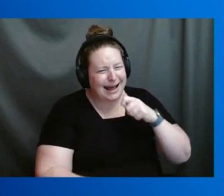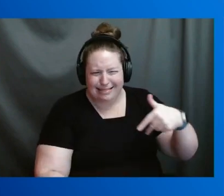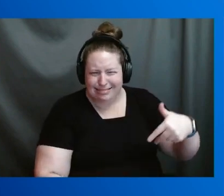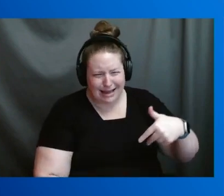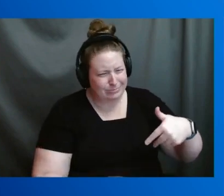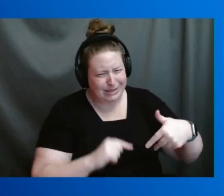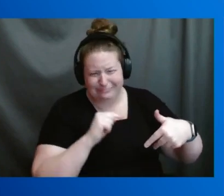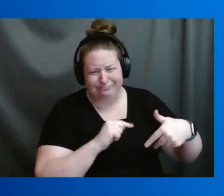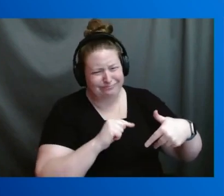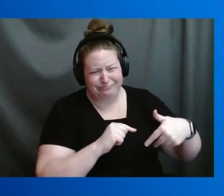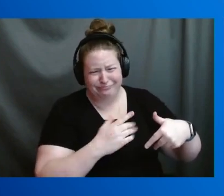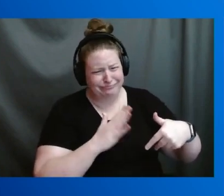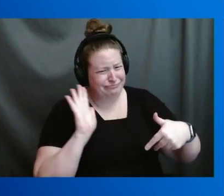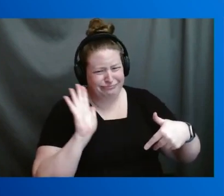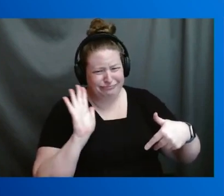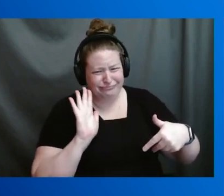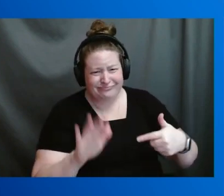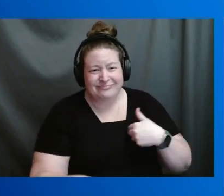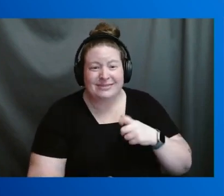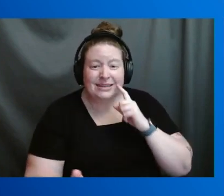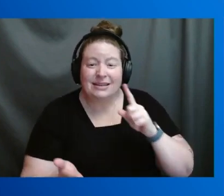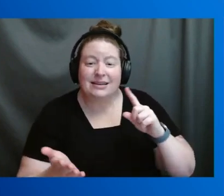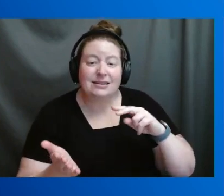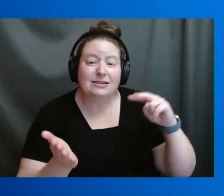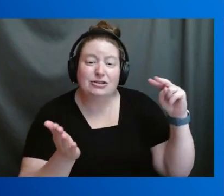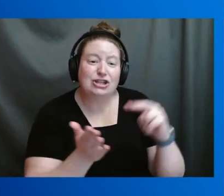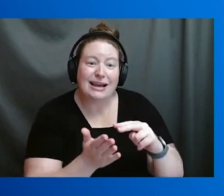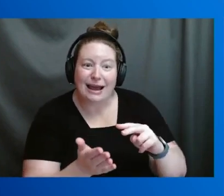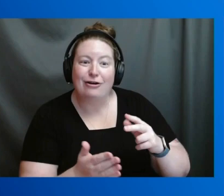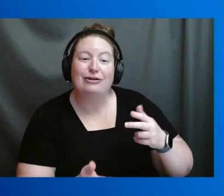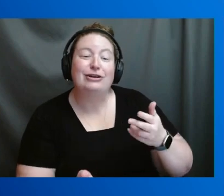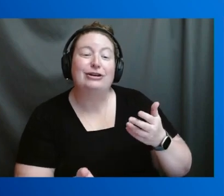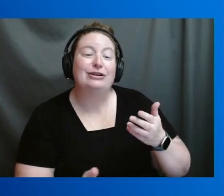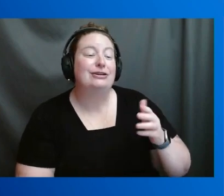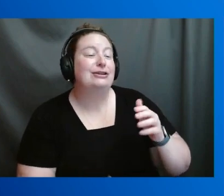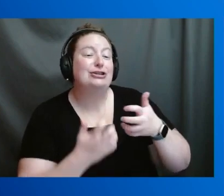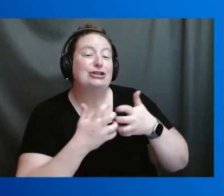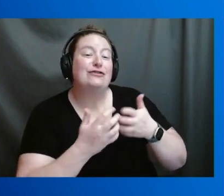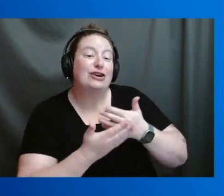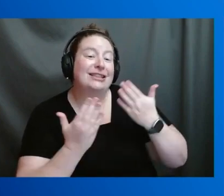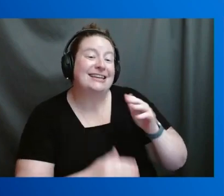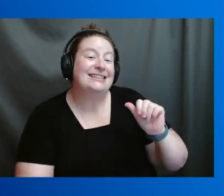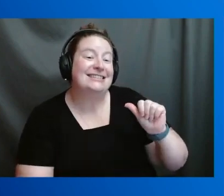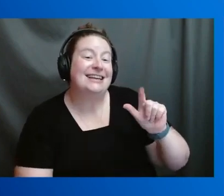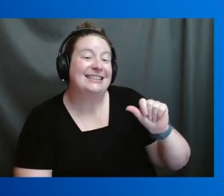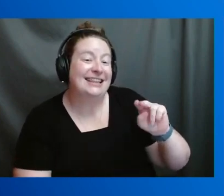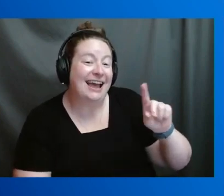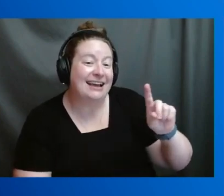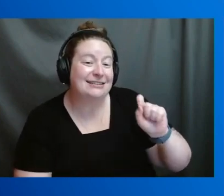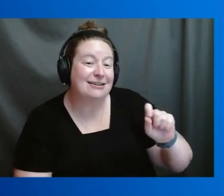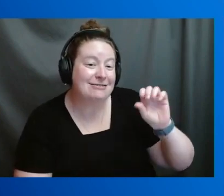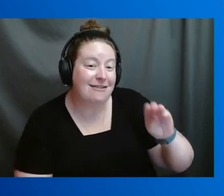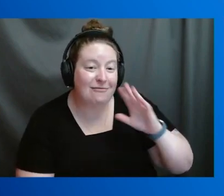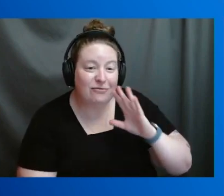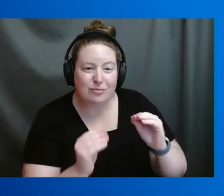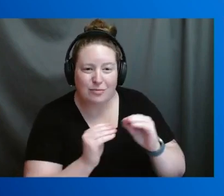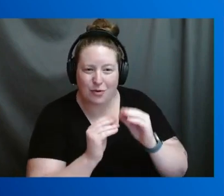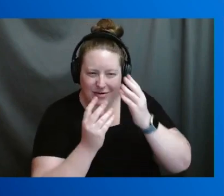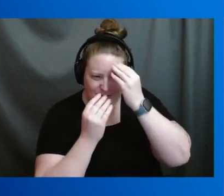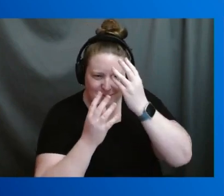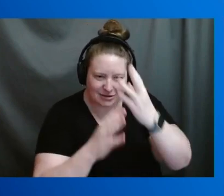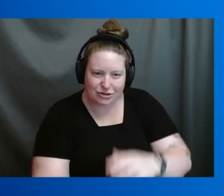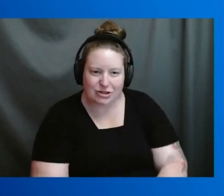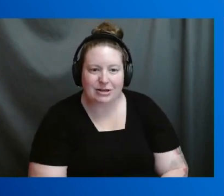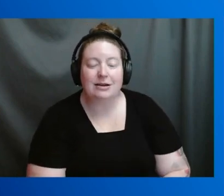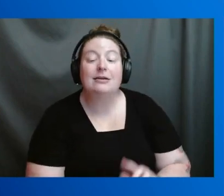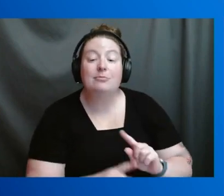over there. Check out serverlessland.com for those, that you can kind of get those pieces out over there. But the other dimension of cost,